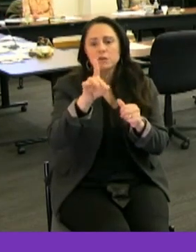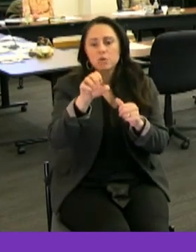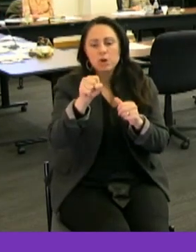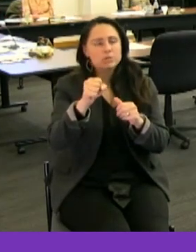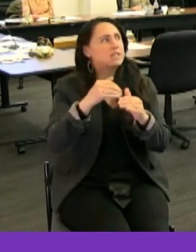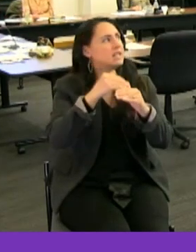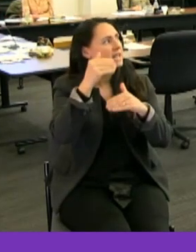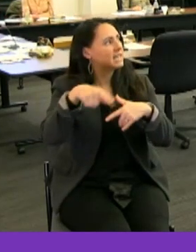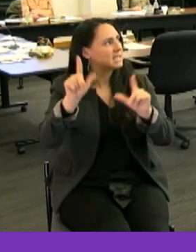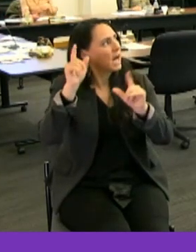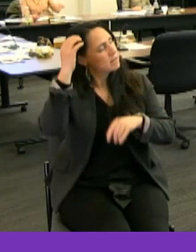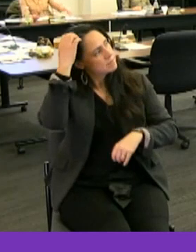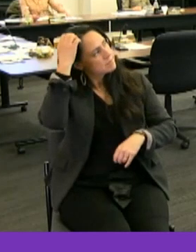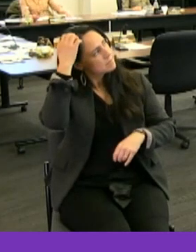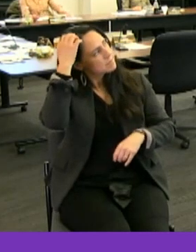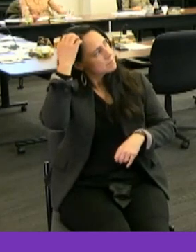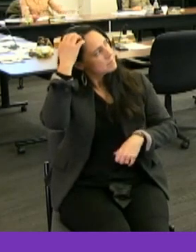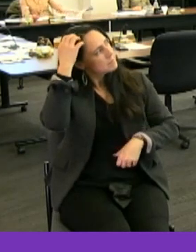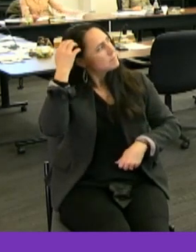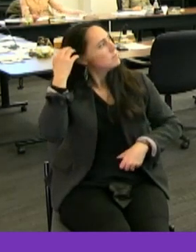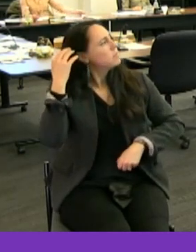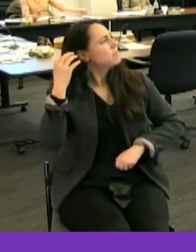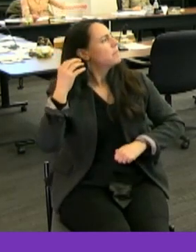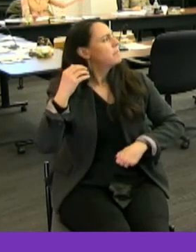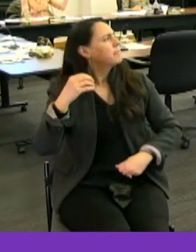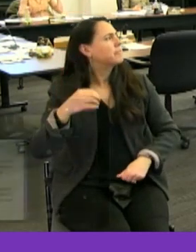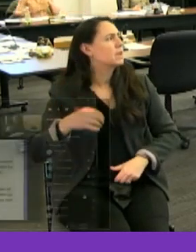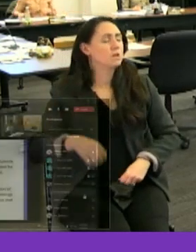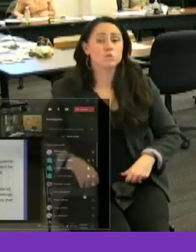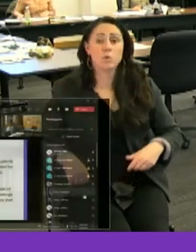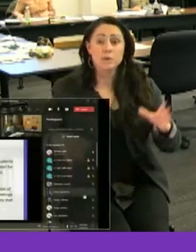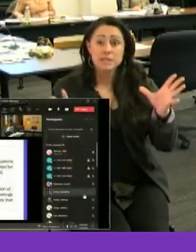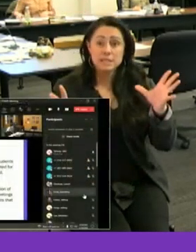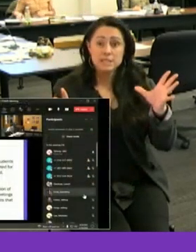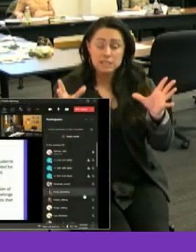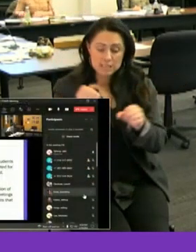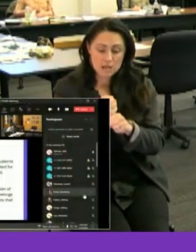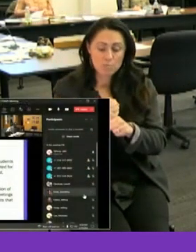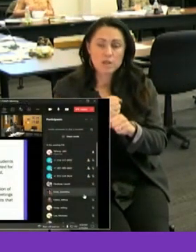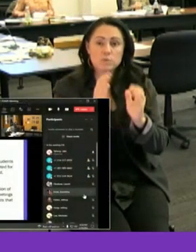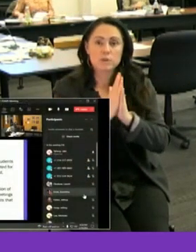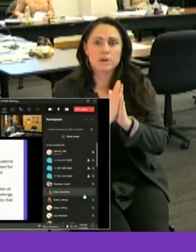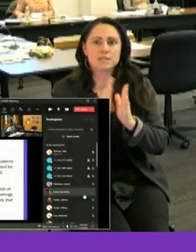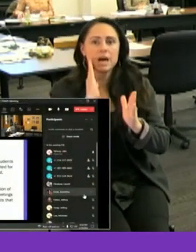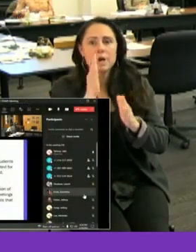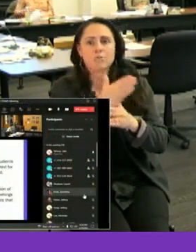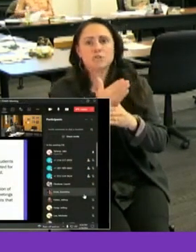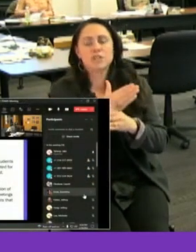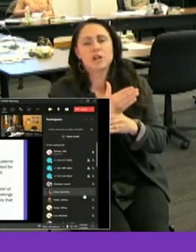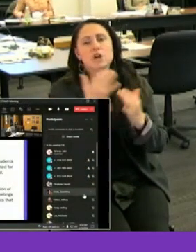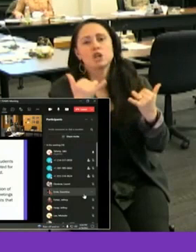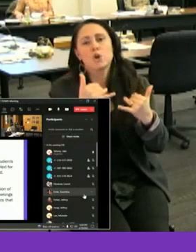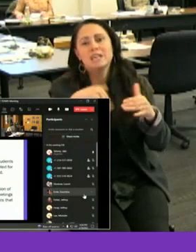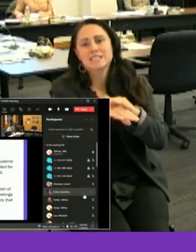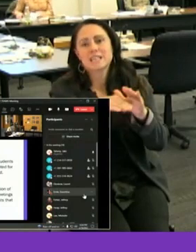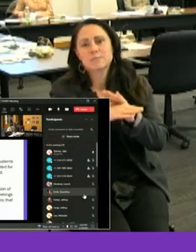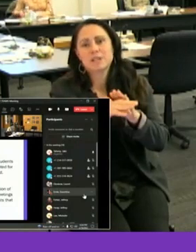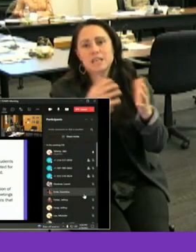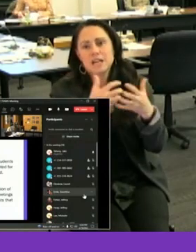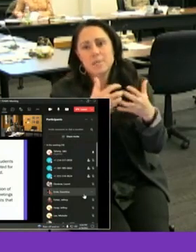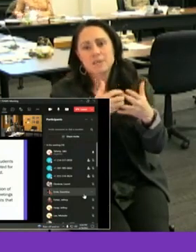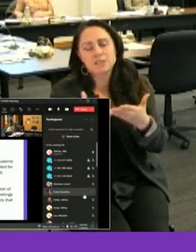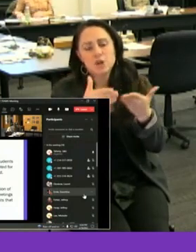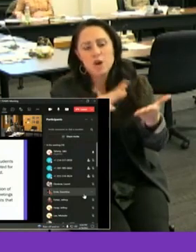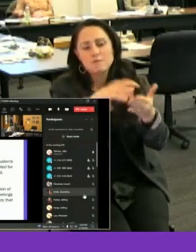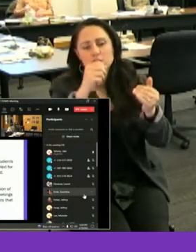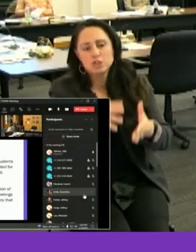slide, please, Jim. So to summarize your request, I will share our current accessibility accommodations that we